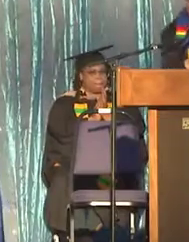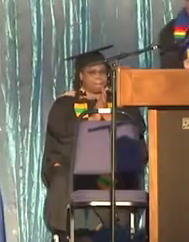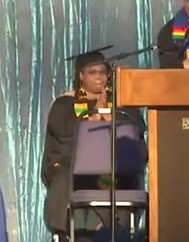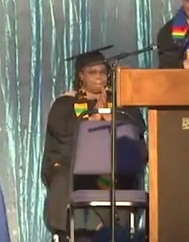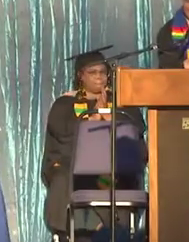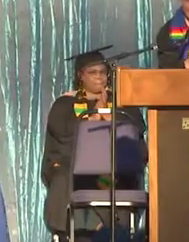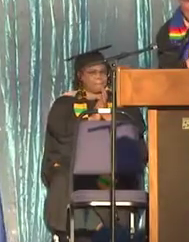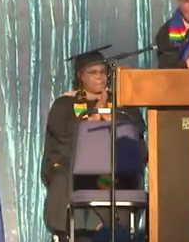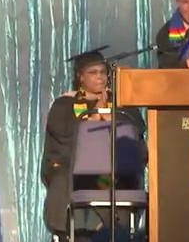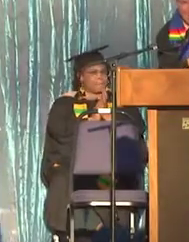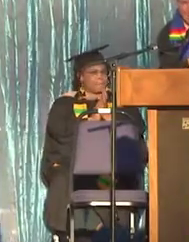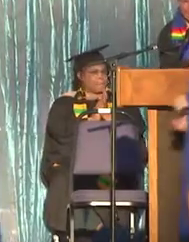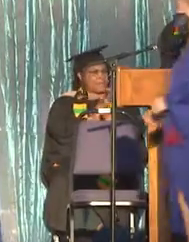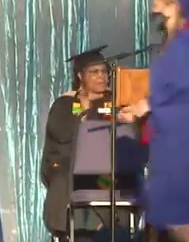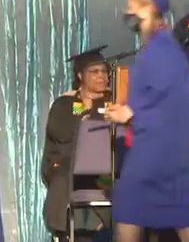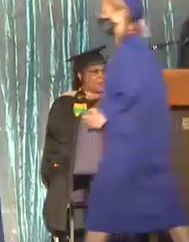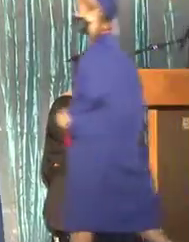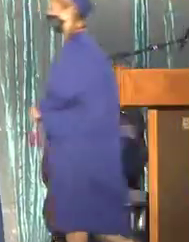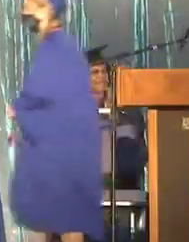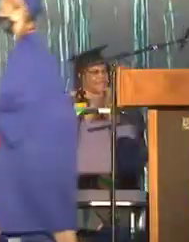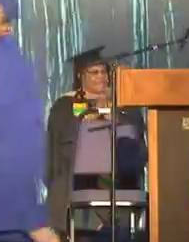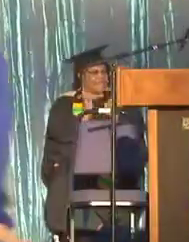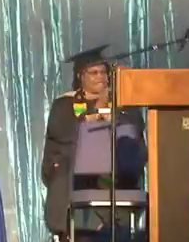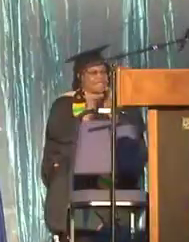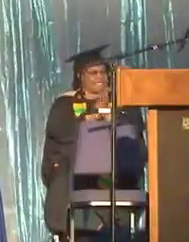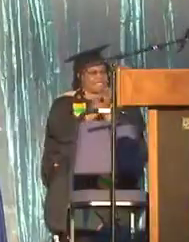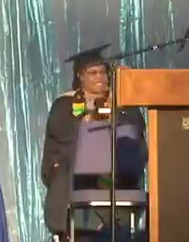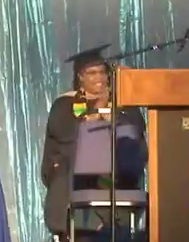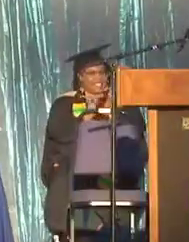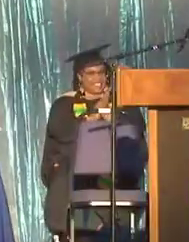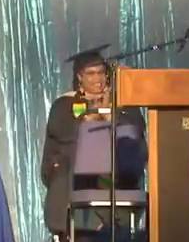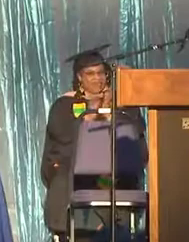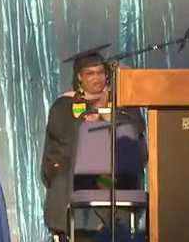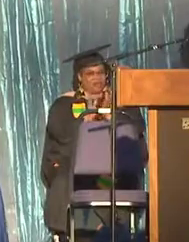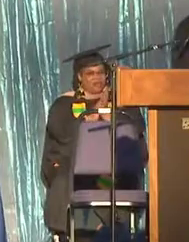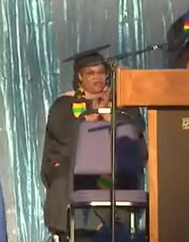Michaela Fias with honors.